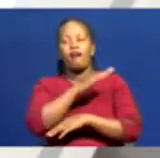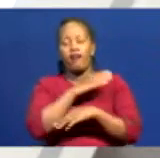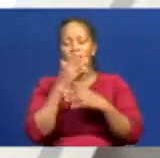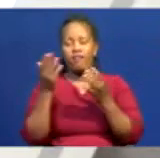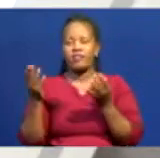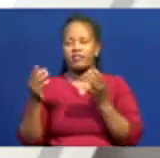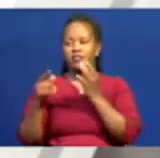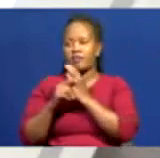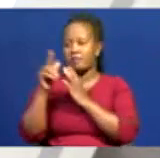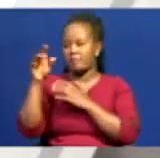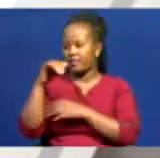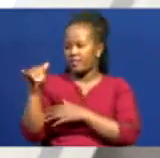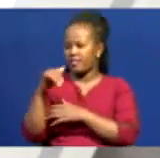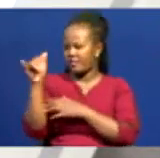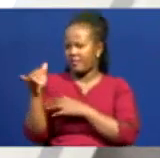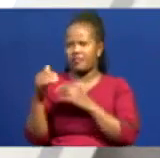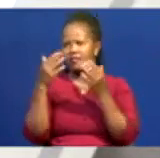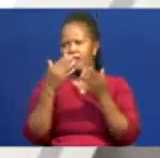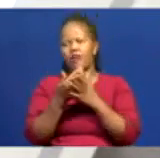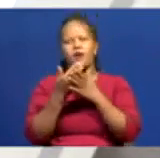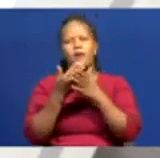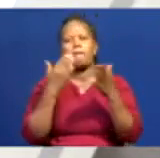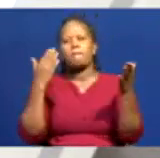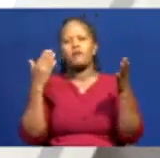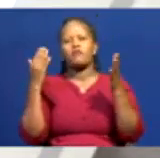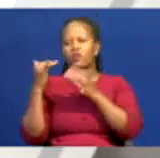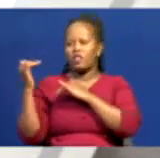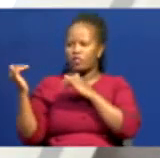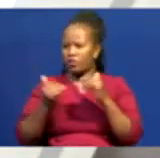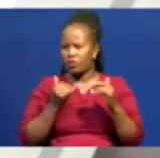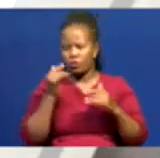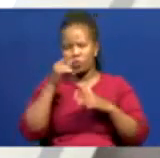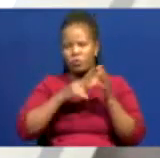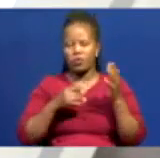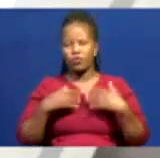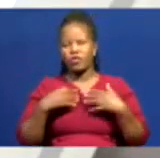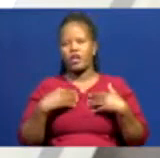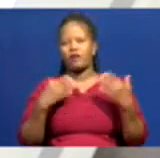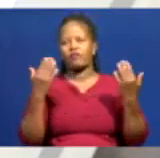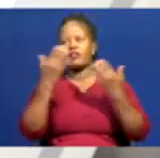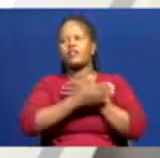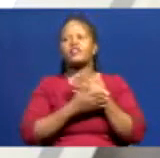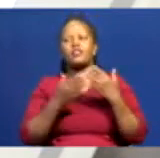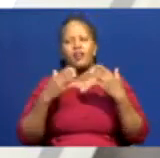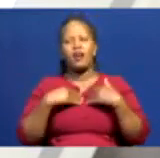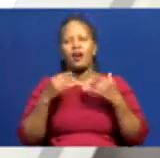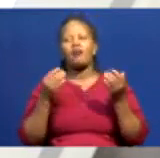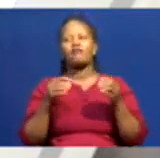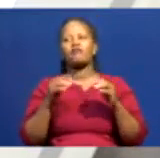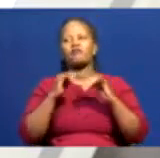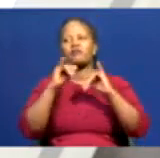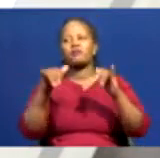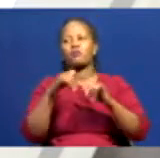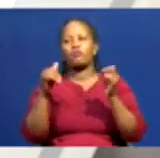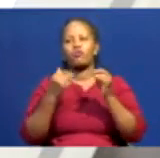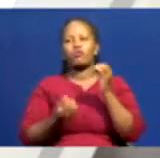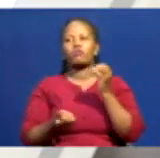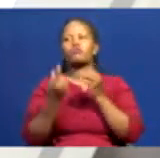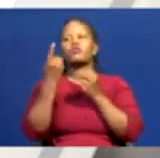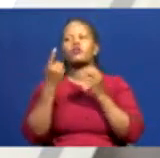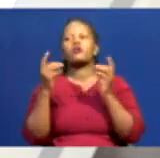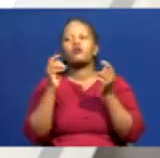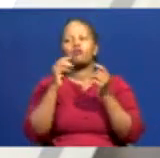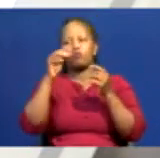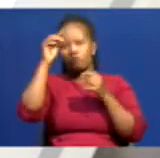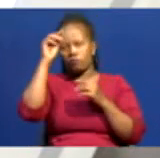Gina, probably even before we introduce what we've been covering for you tonight, we have some breaking news that President William Ruto has reshuffled